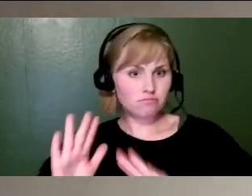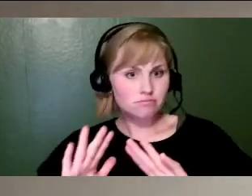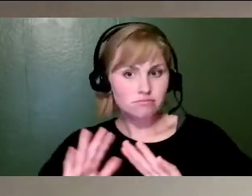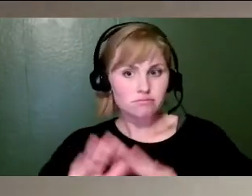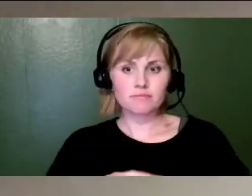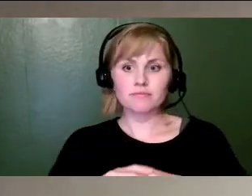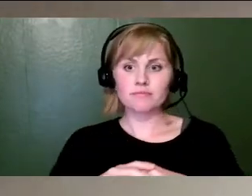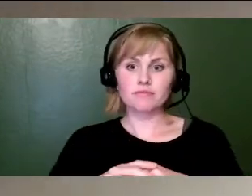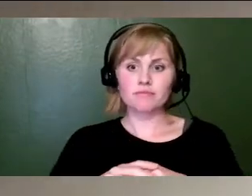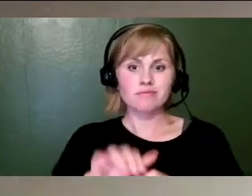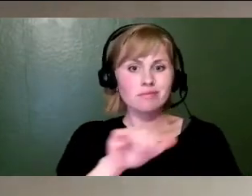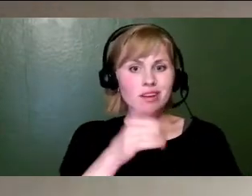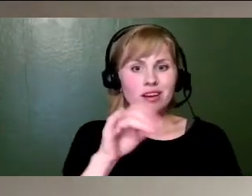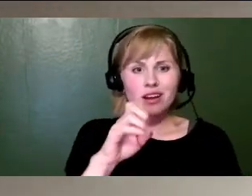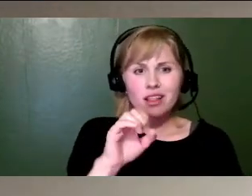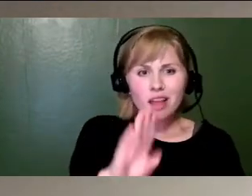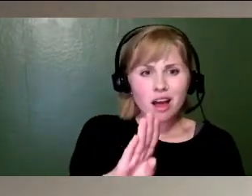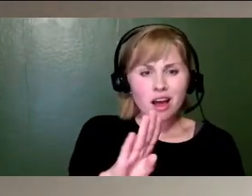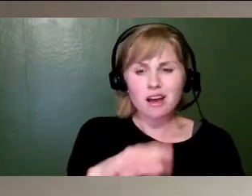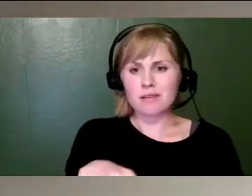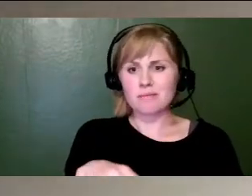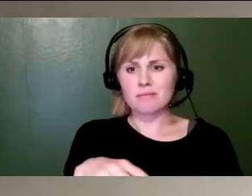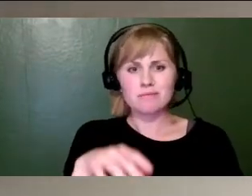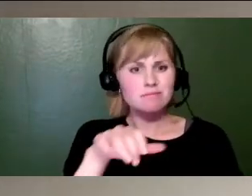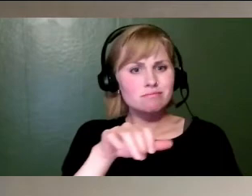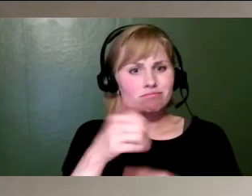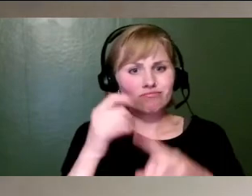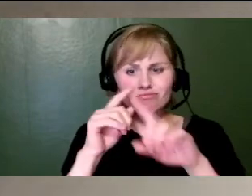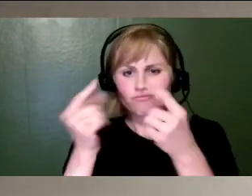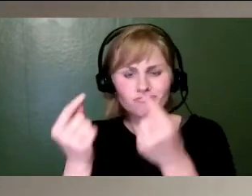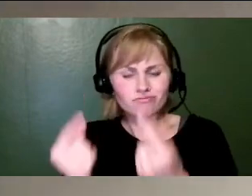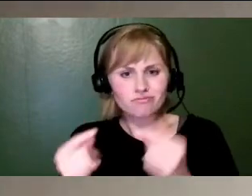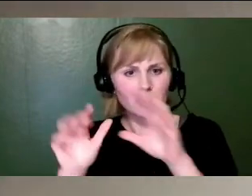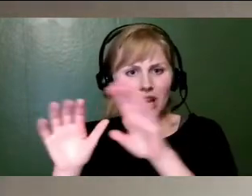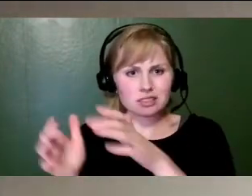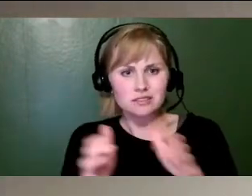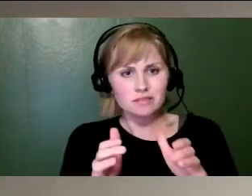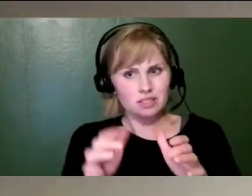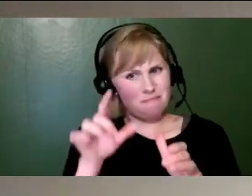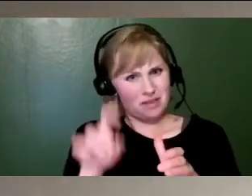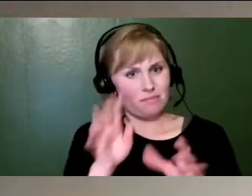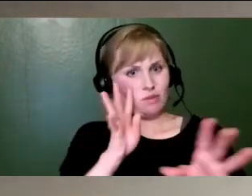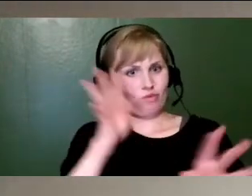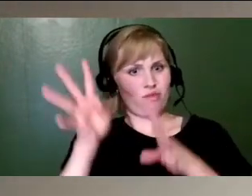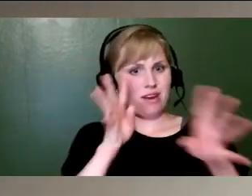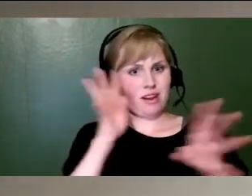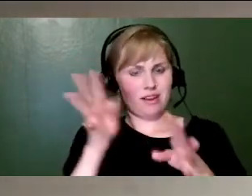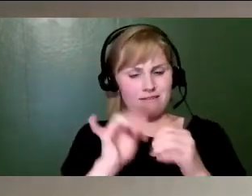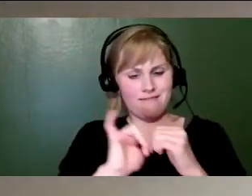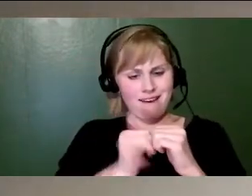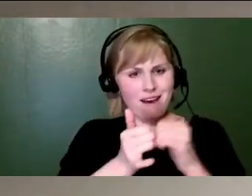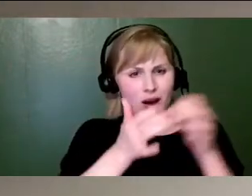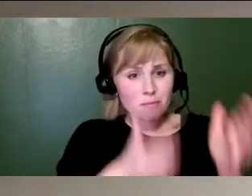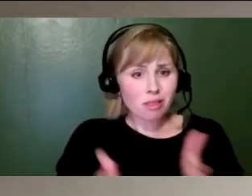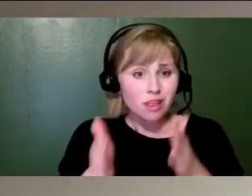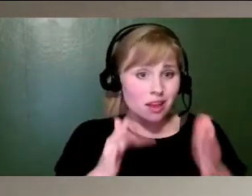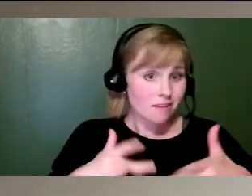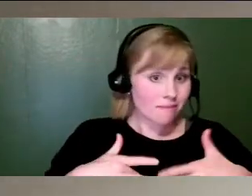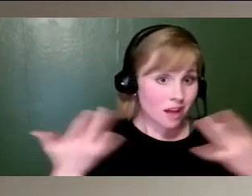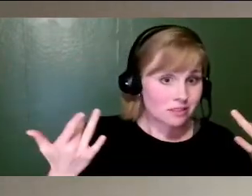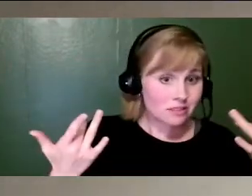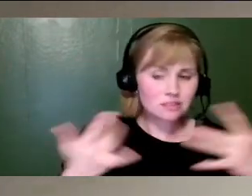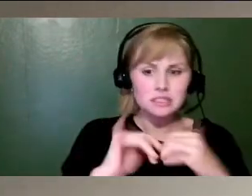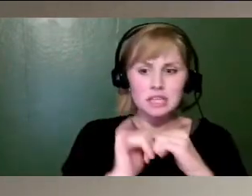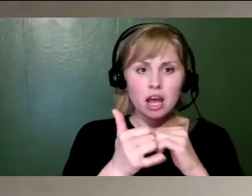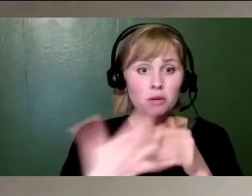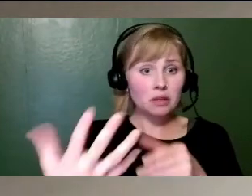organizations have to be much more creative in the events that they plan and how they engage with students just in general.